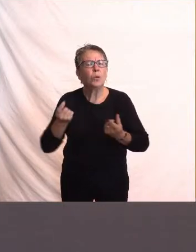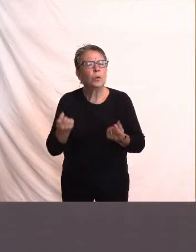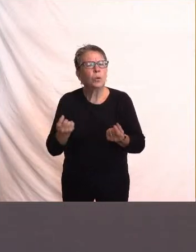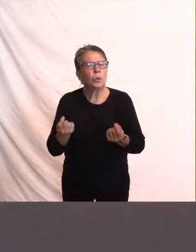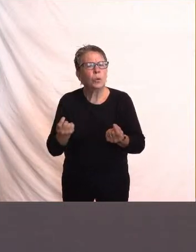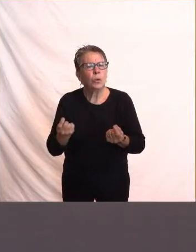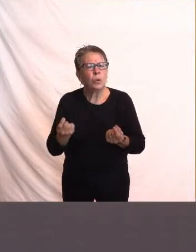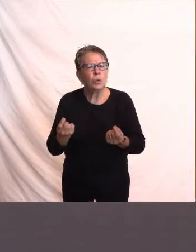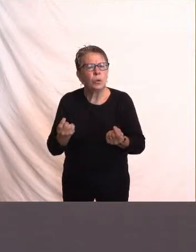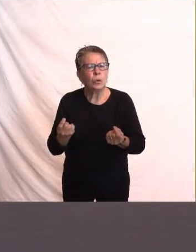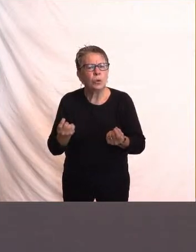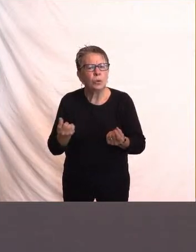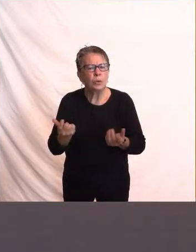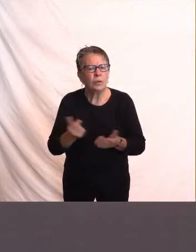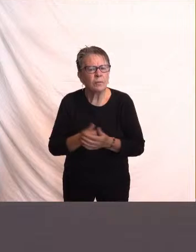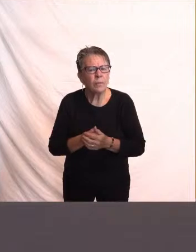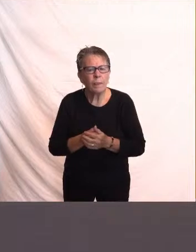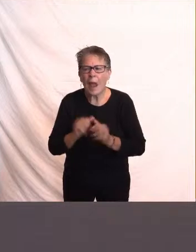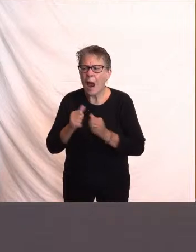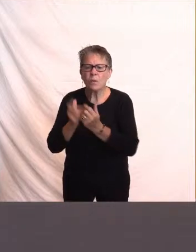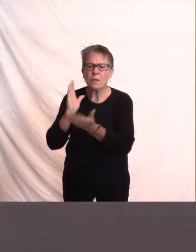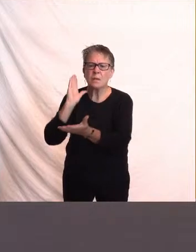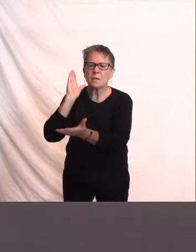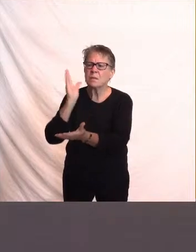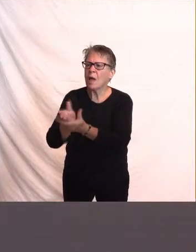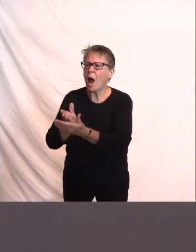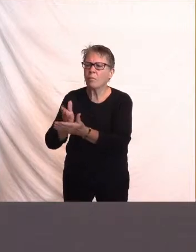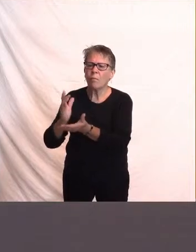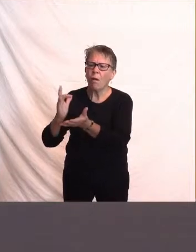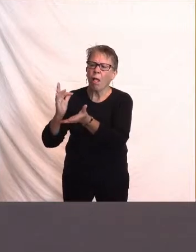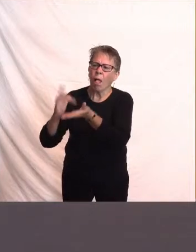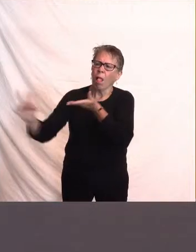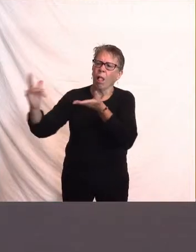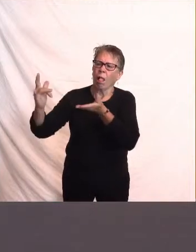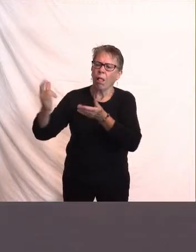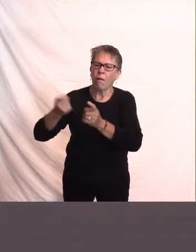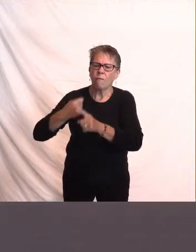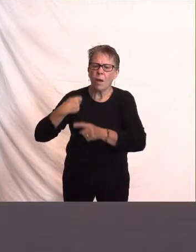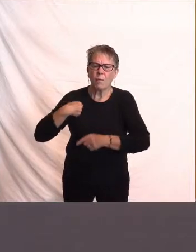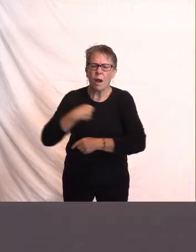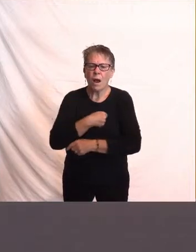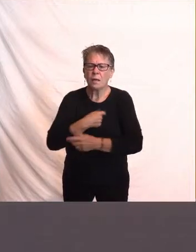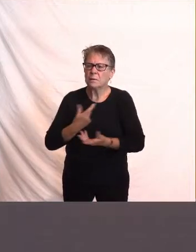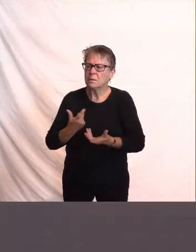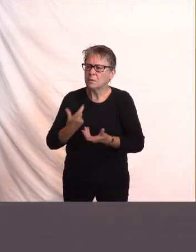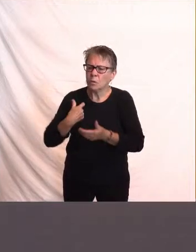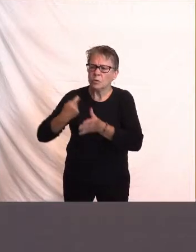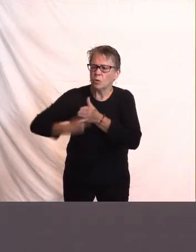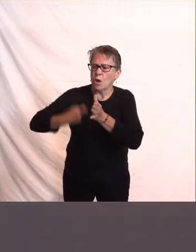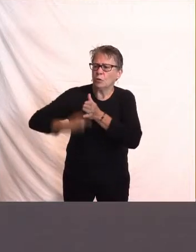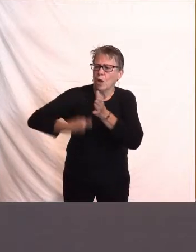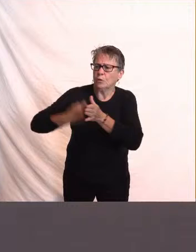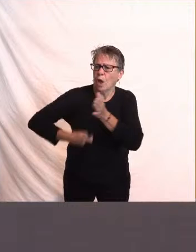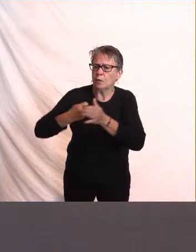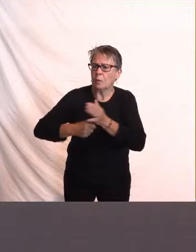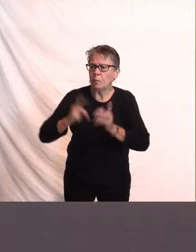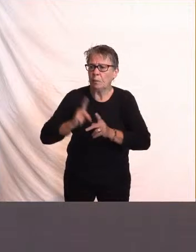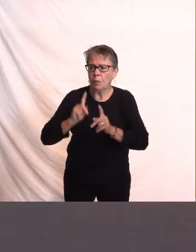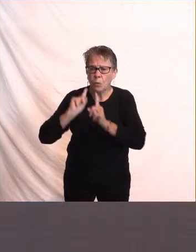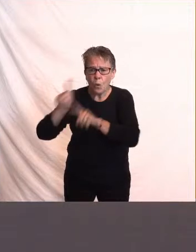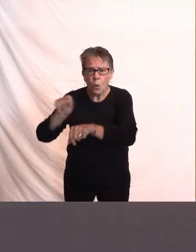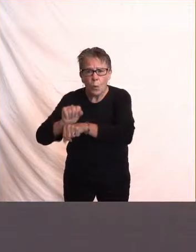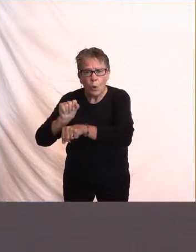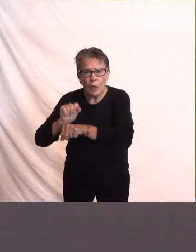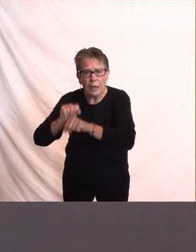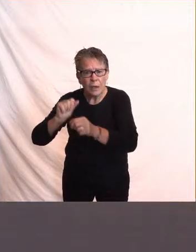congestion pricing ripoff from taking place in New Jersey? It was mentioned today the RT is slowly dropping, hospitalizations